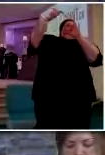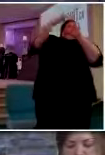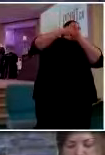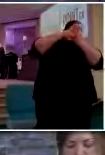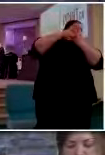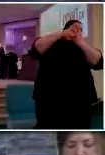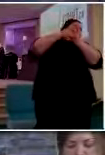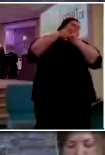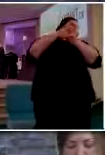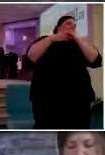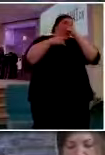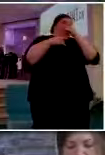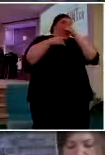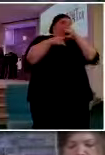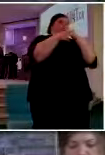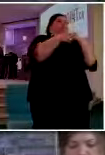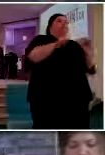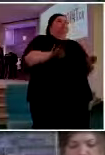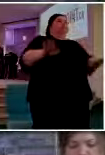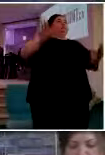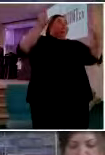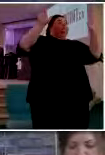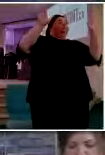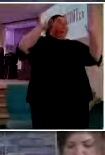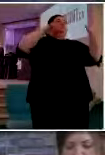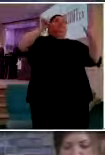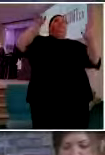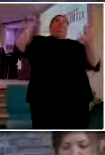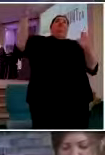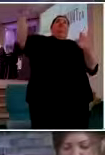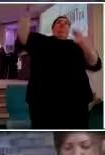reach out after Him, He reaches out after you.